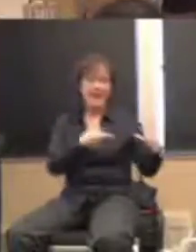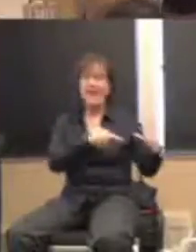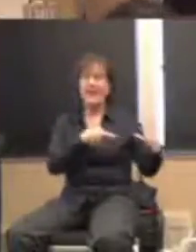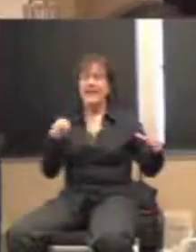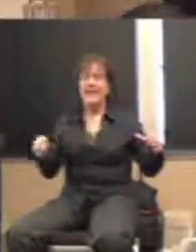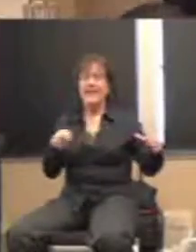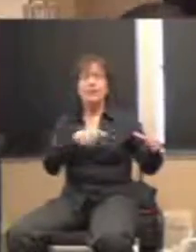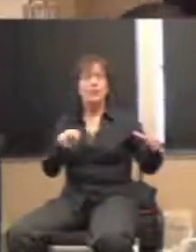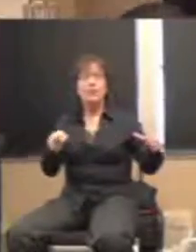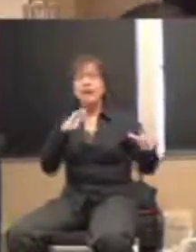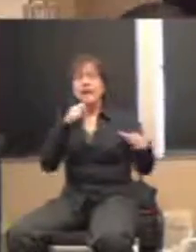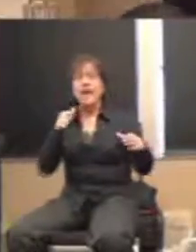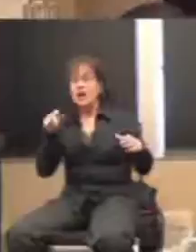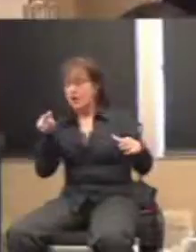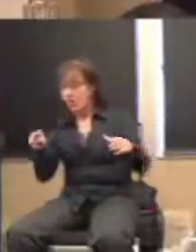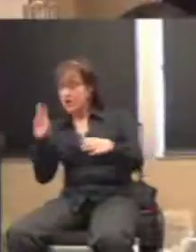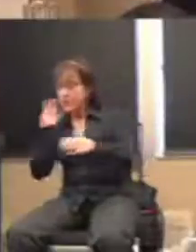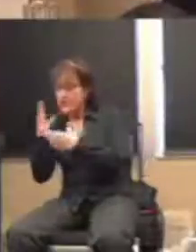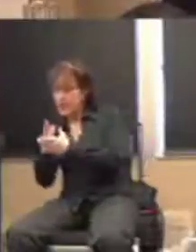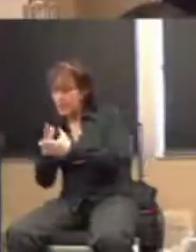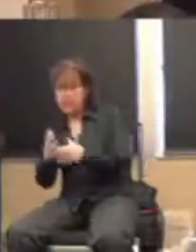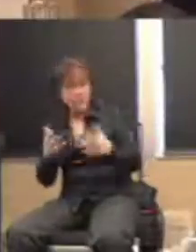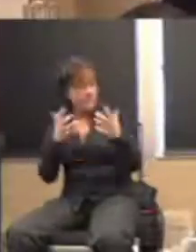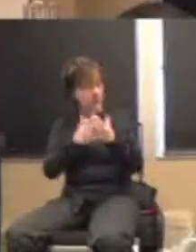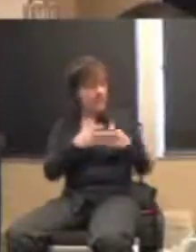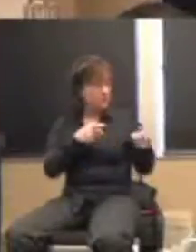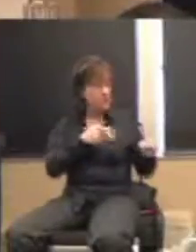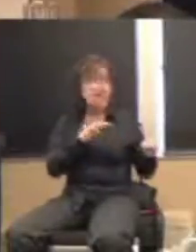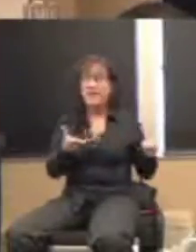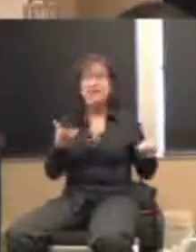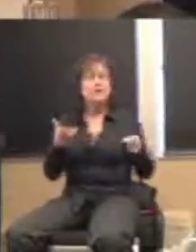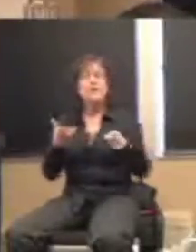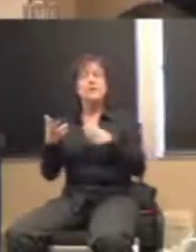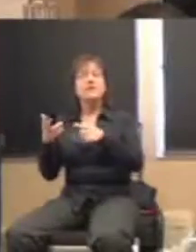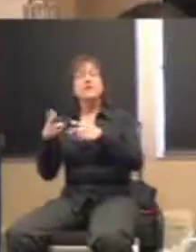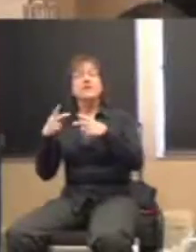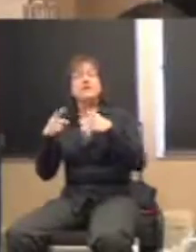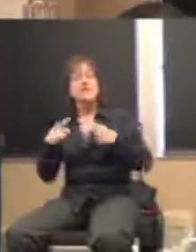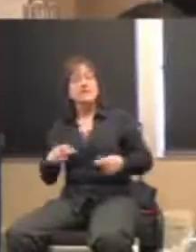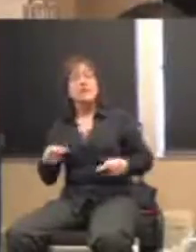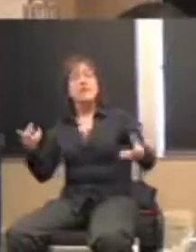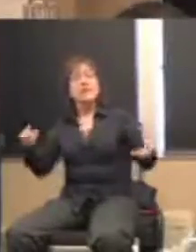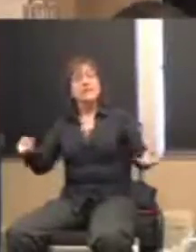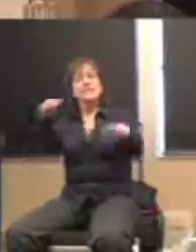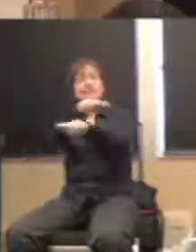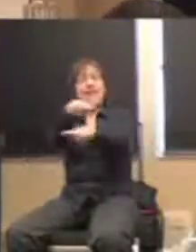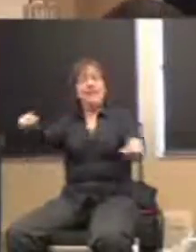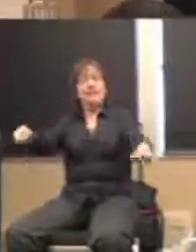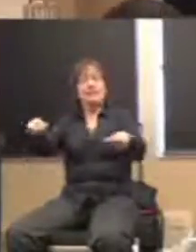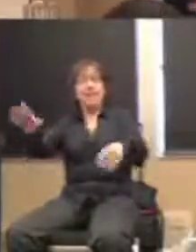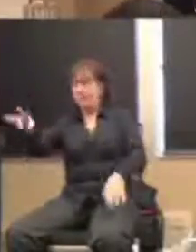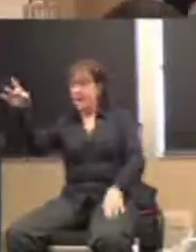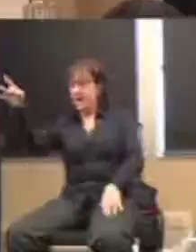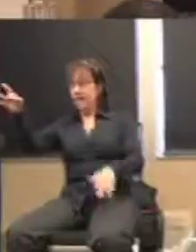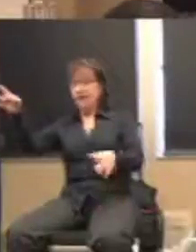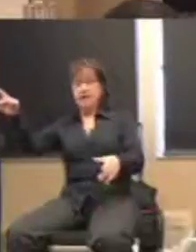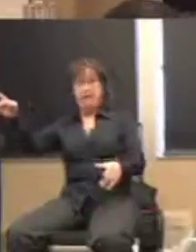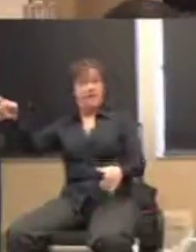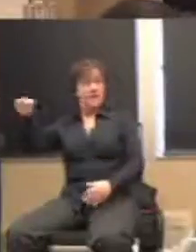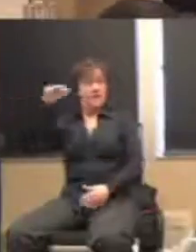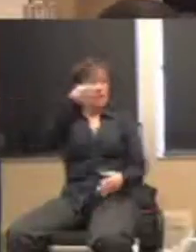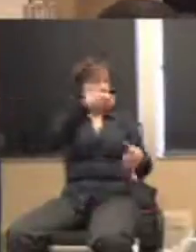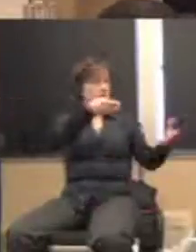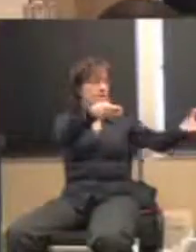not teaching them to look at the picture. We're teaching them literally the physical exchange, that they pick something up and